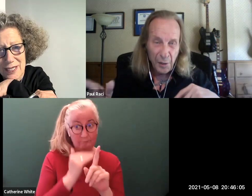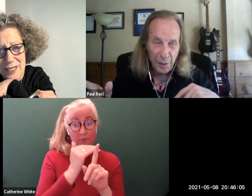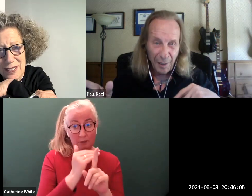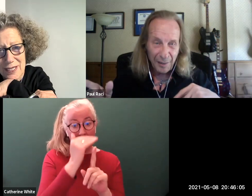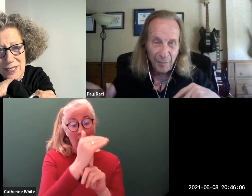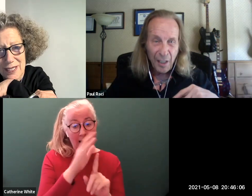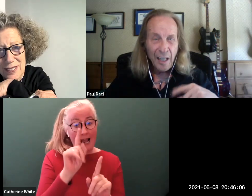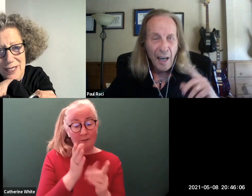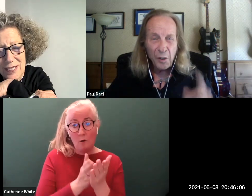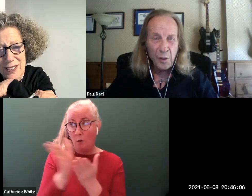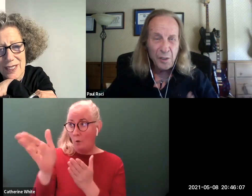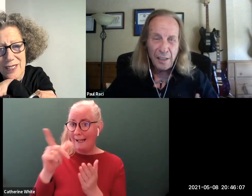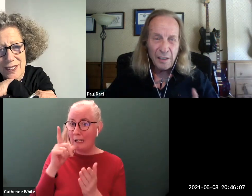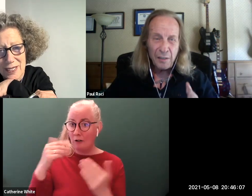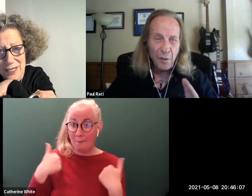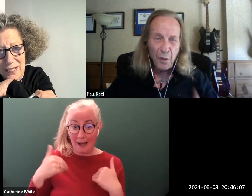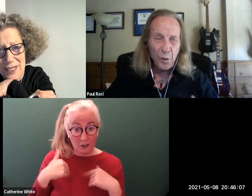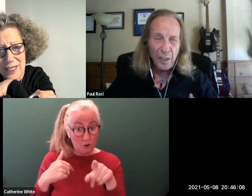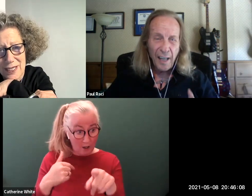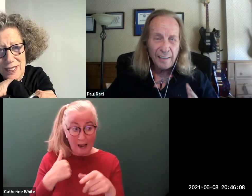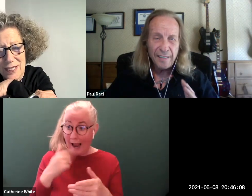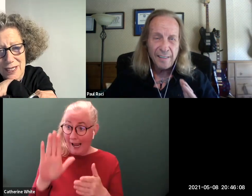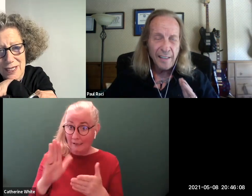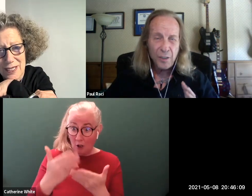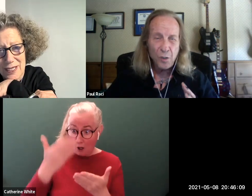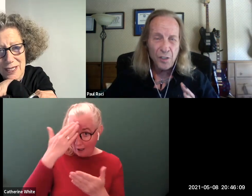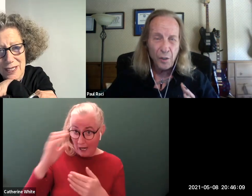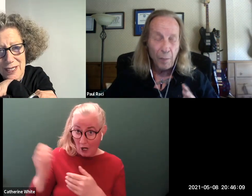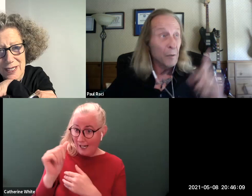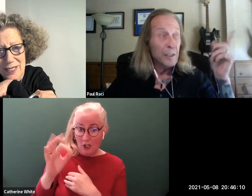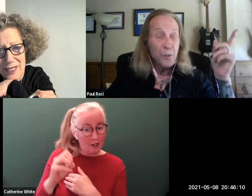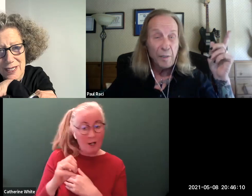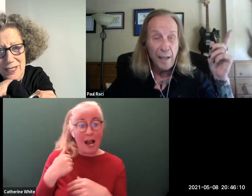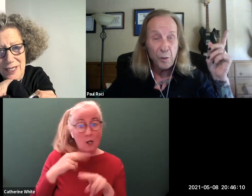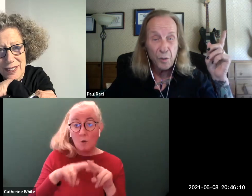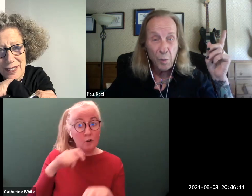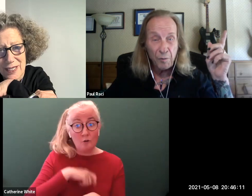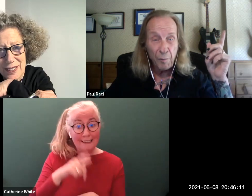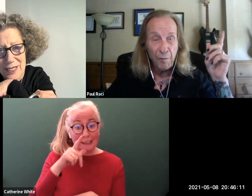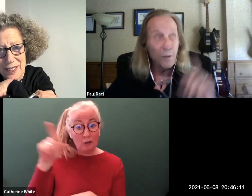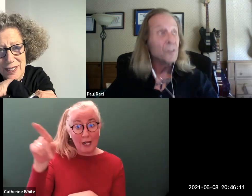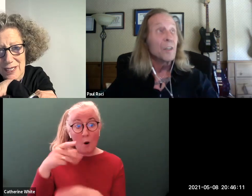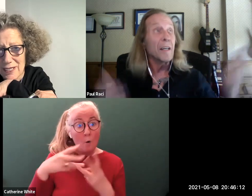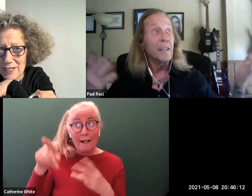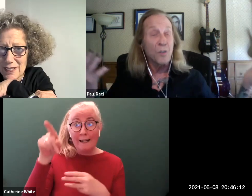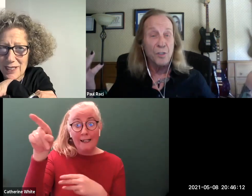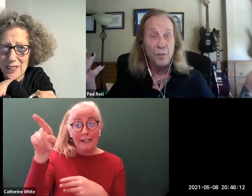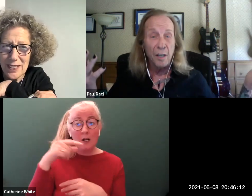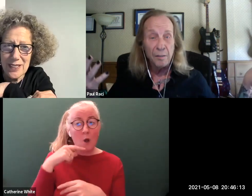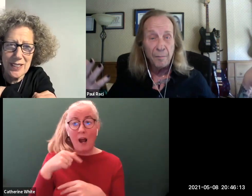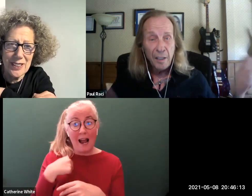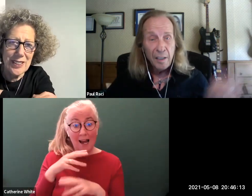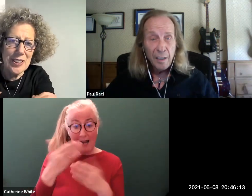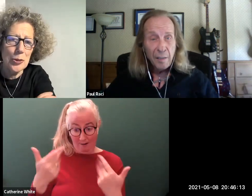through the hearing man. I learned very early on to not trust the hearing man. When he told me not to interpret for my father, I was like, well, I can't trust you